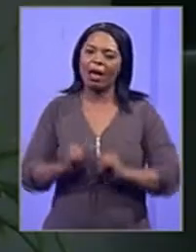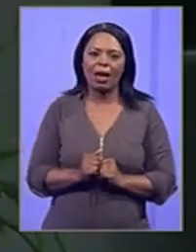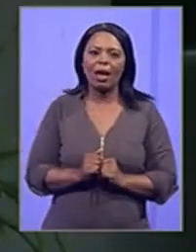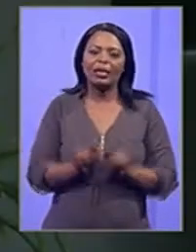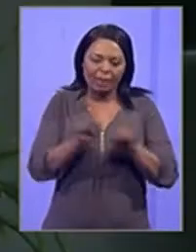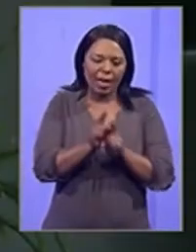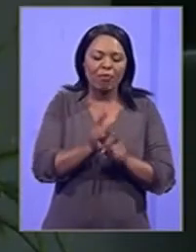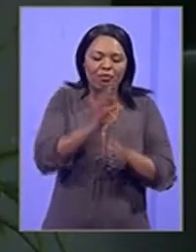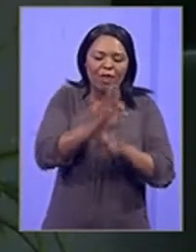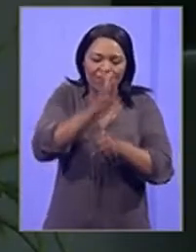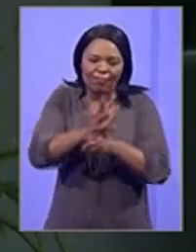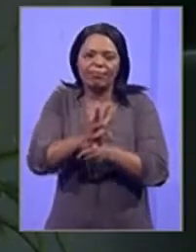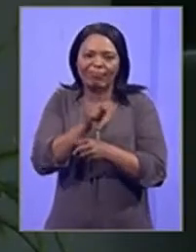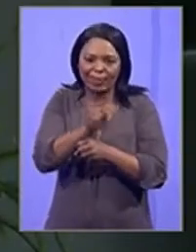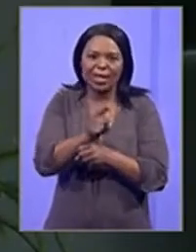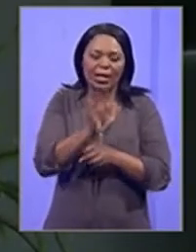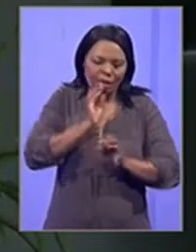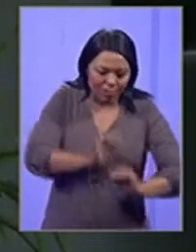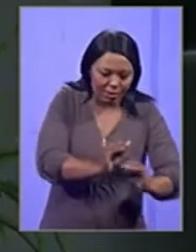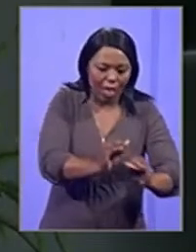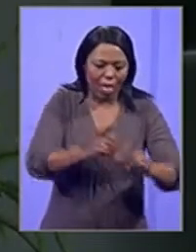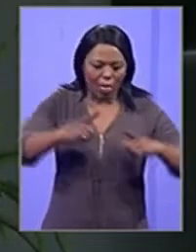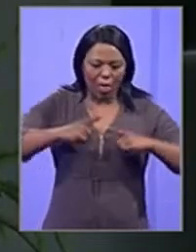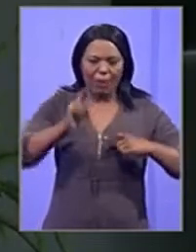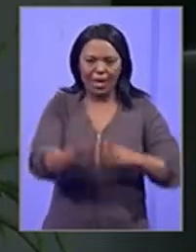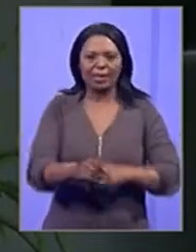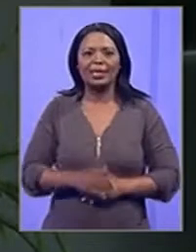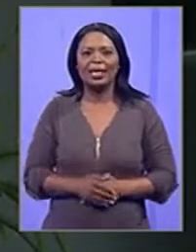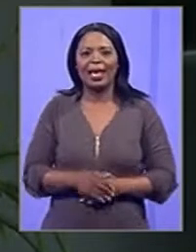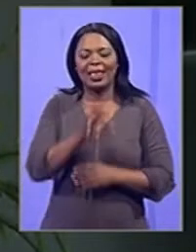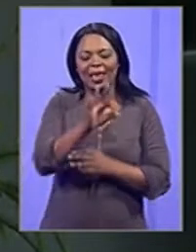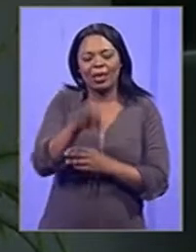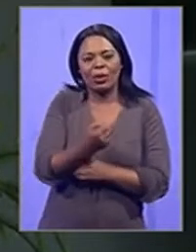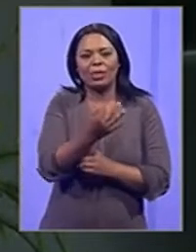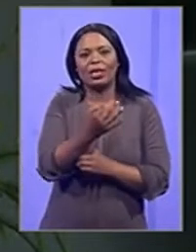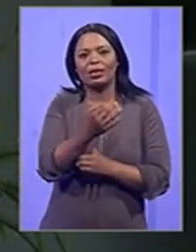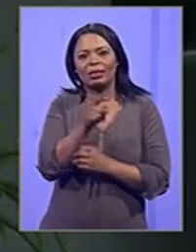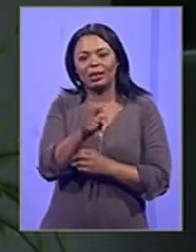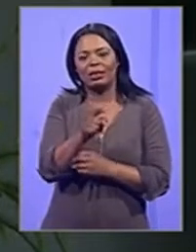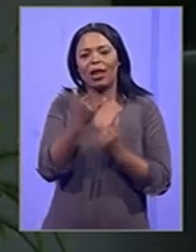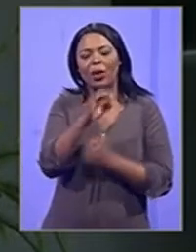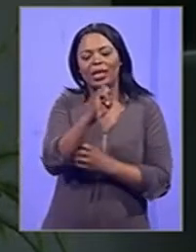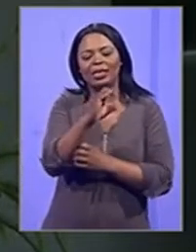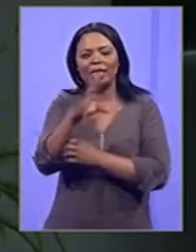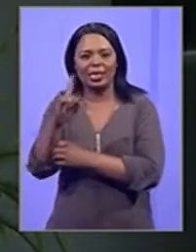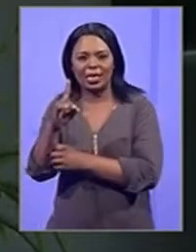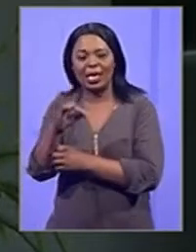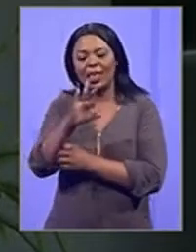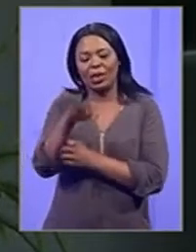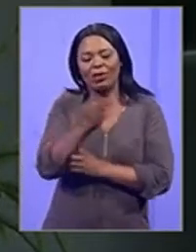got 3,500 ECD centers. Out of that 3,500,